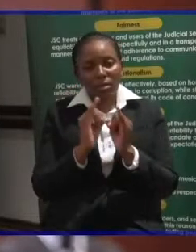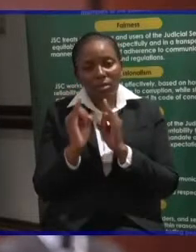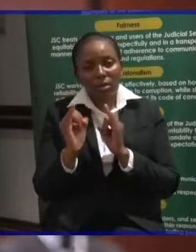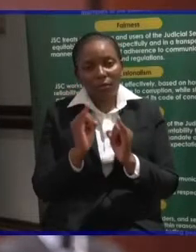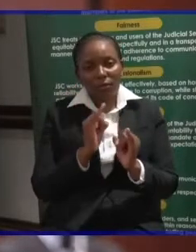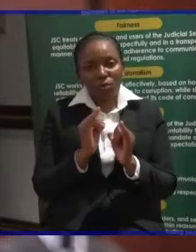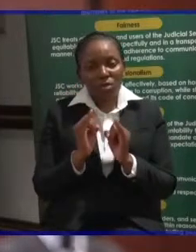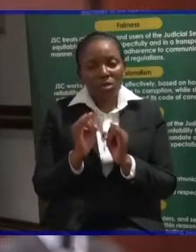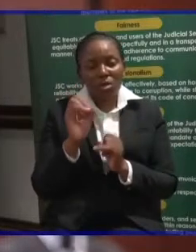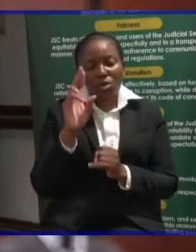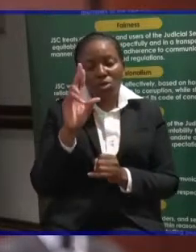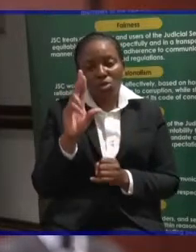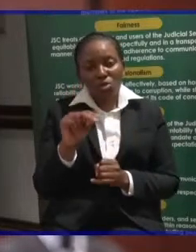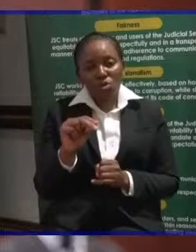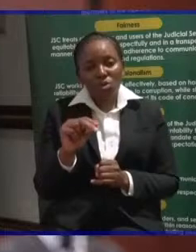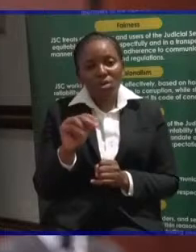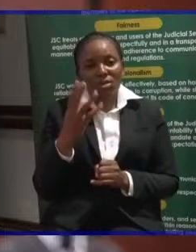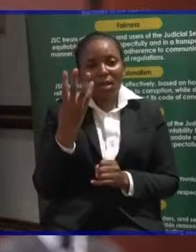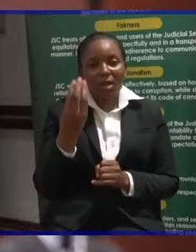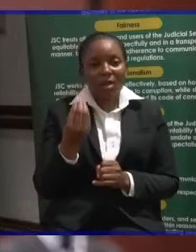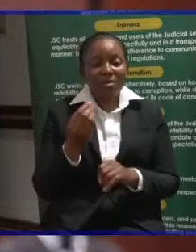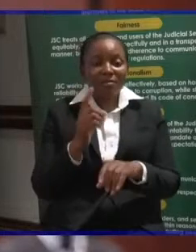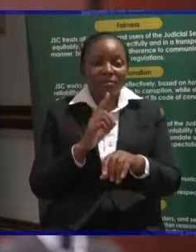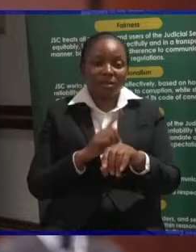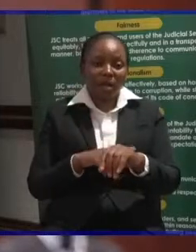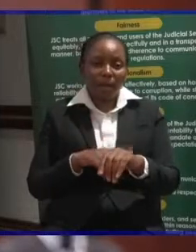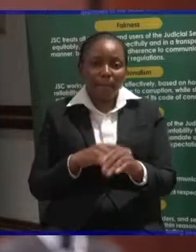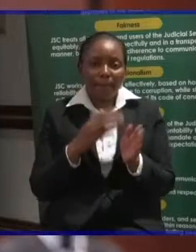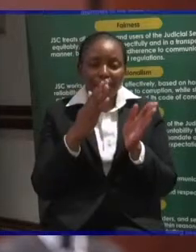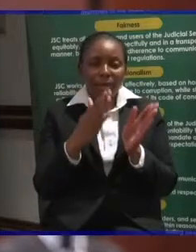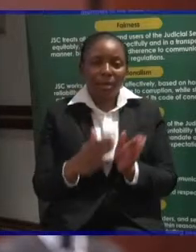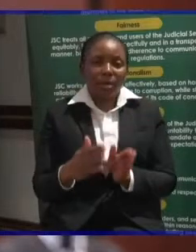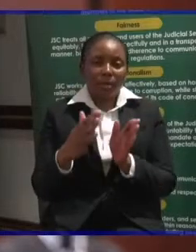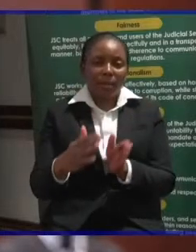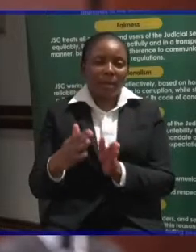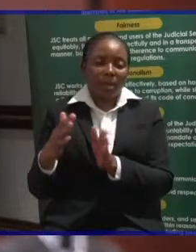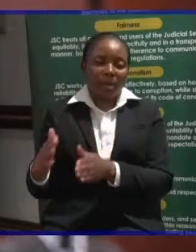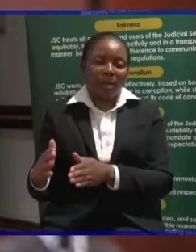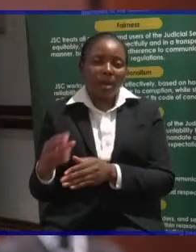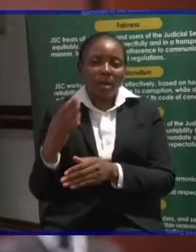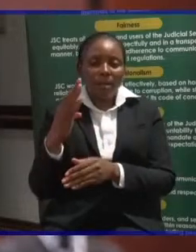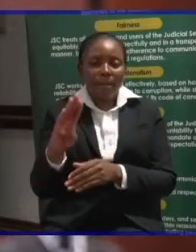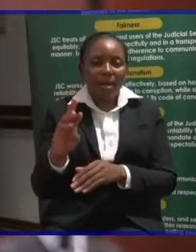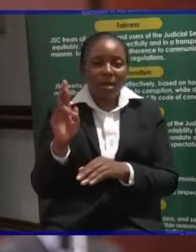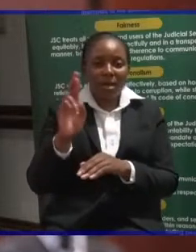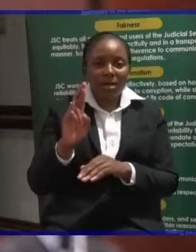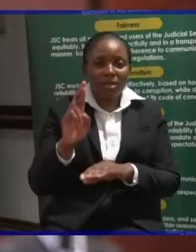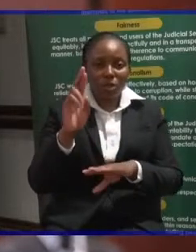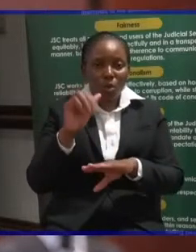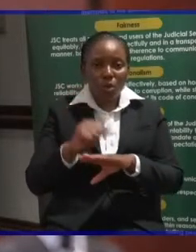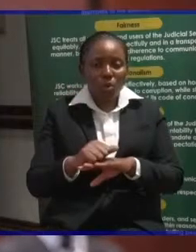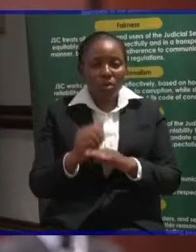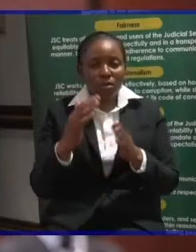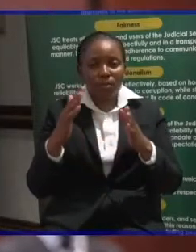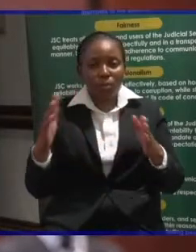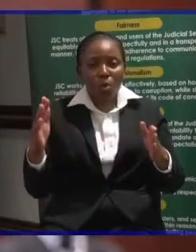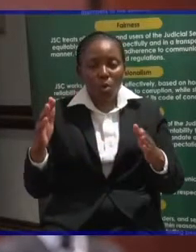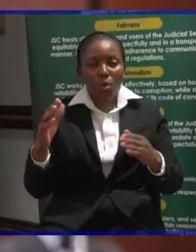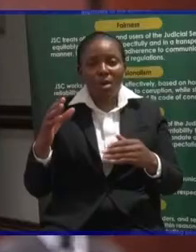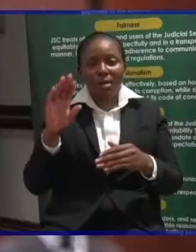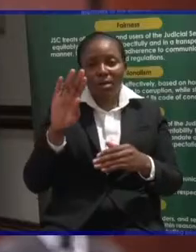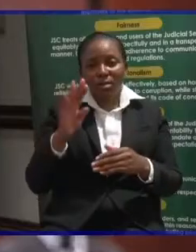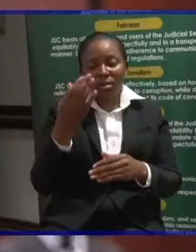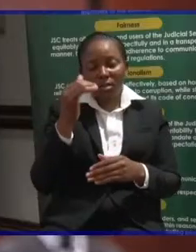yet enough time to prepare. I had been in regional court for more than 10 years.